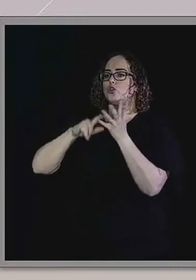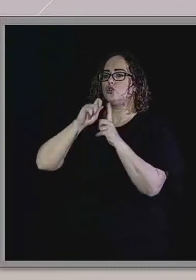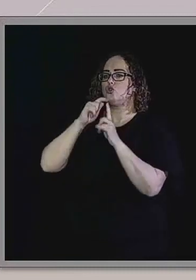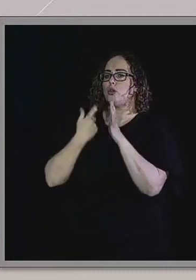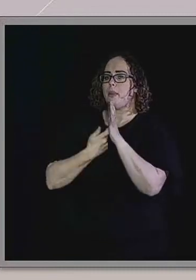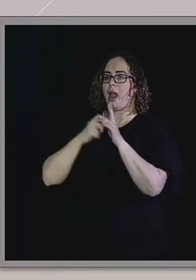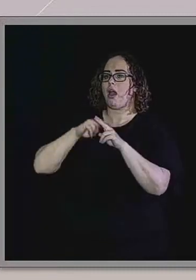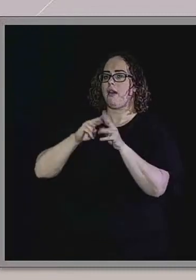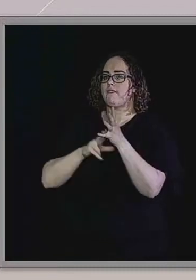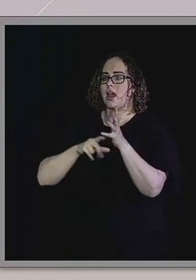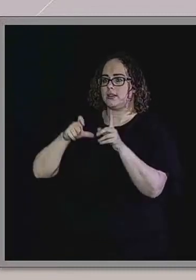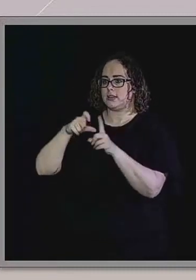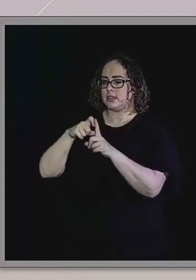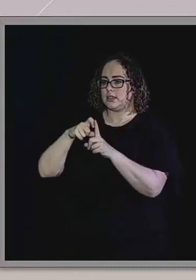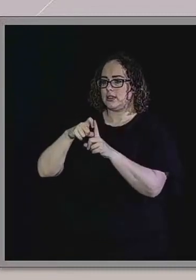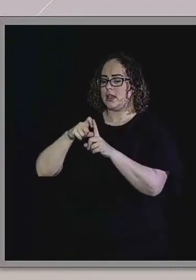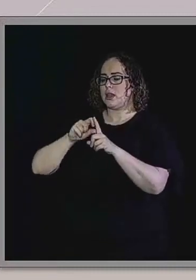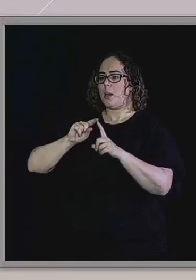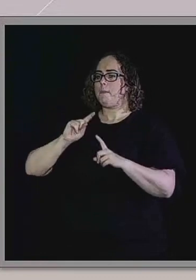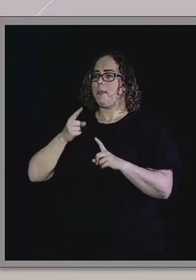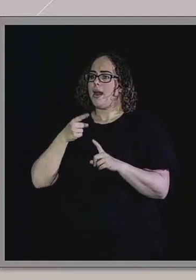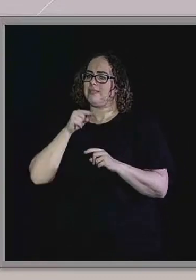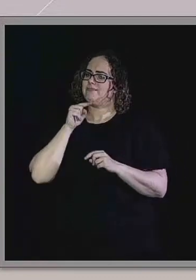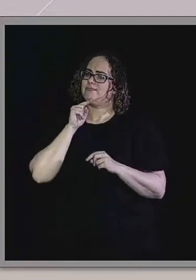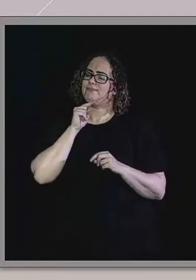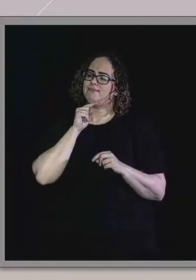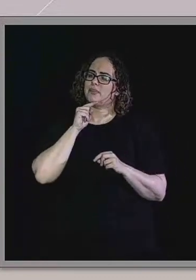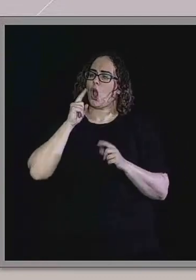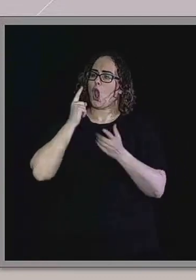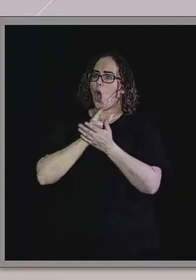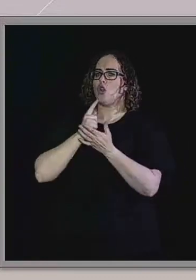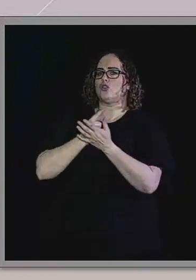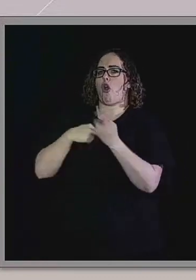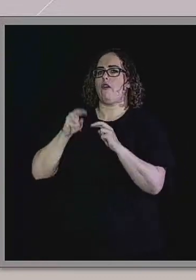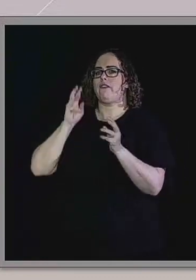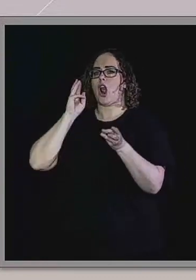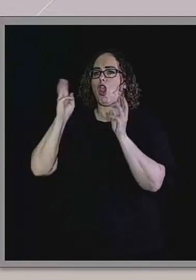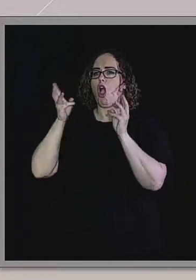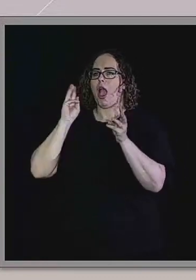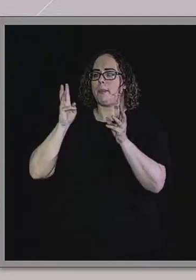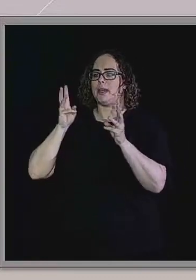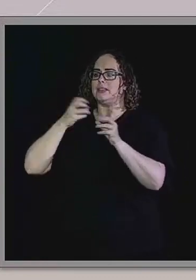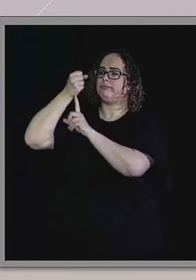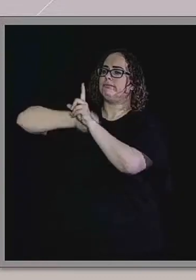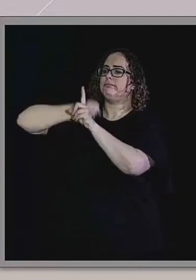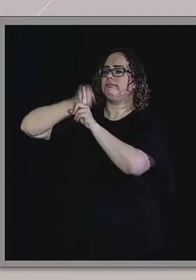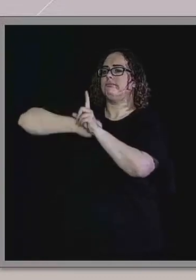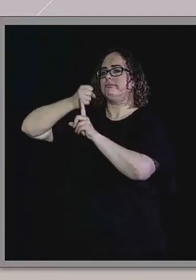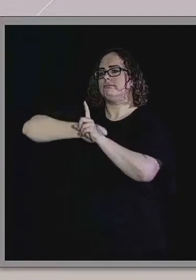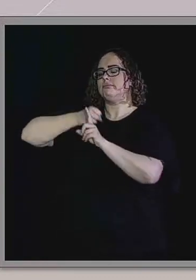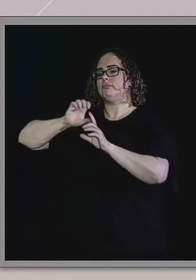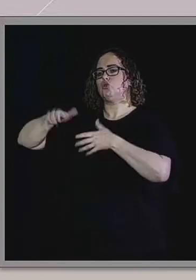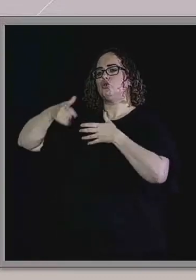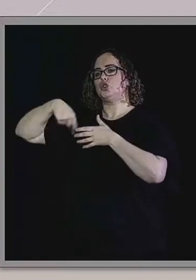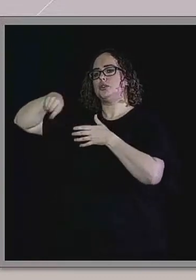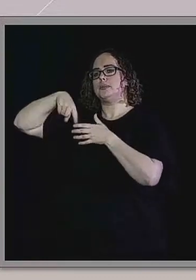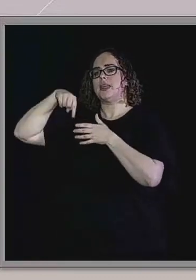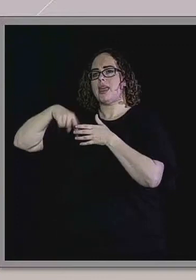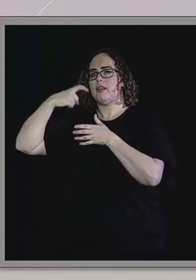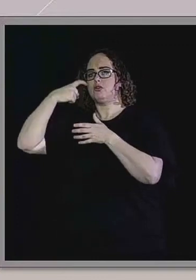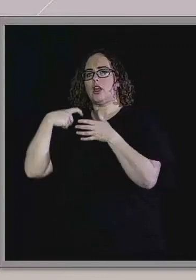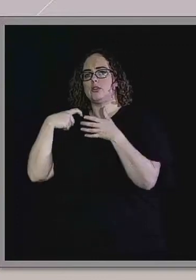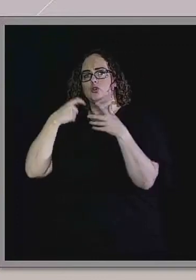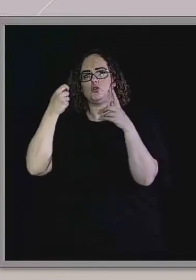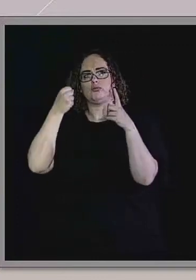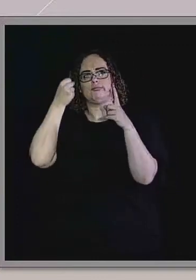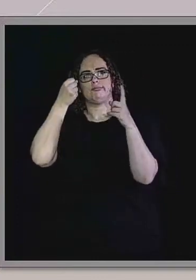important forum, and a lot of climate activists have had some pretty good success in trying to get resolutions